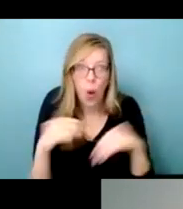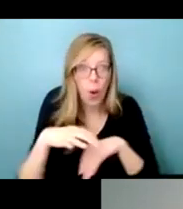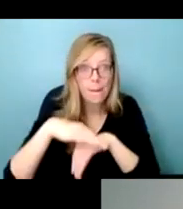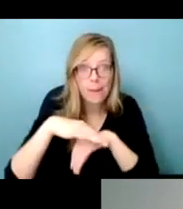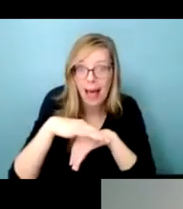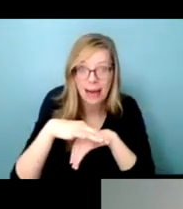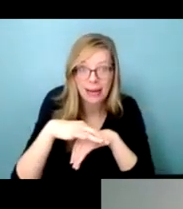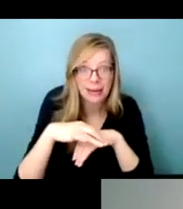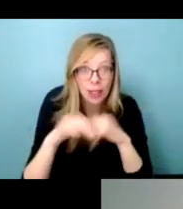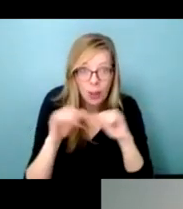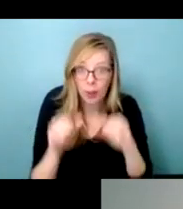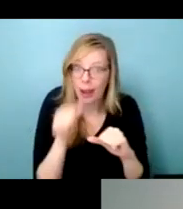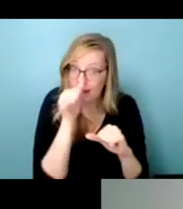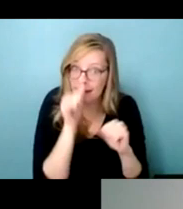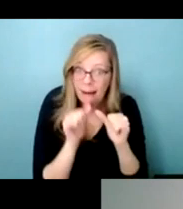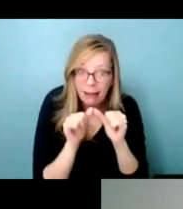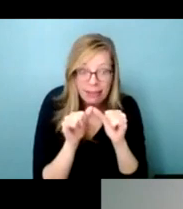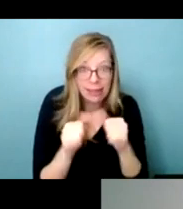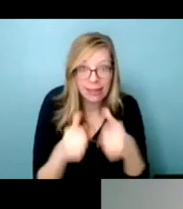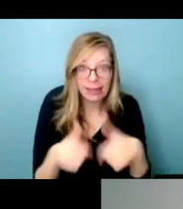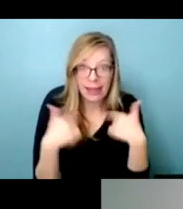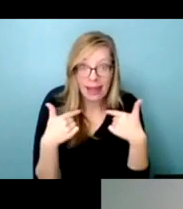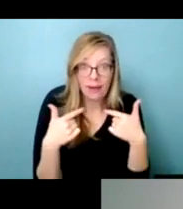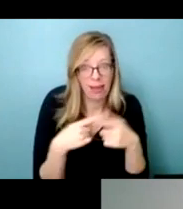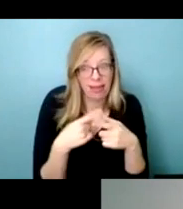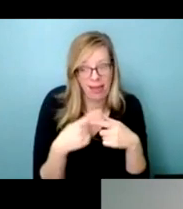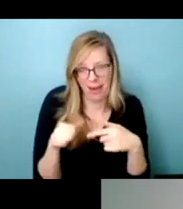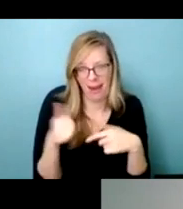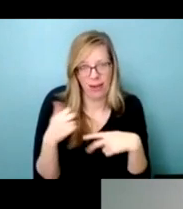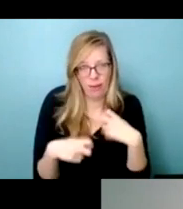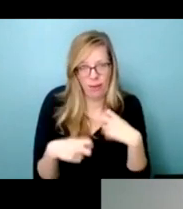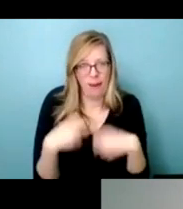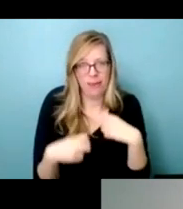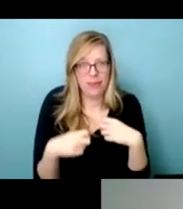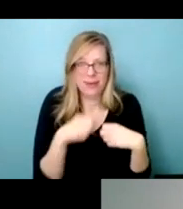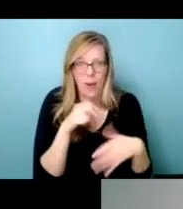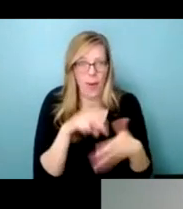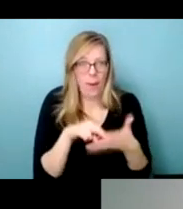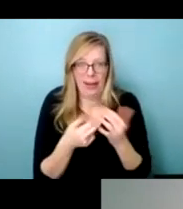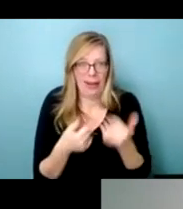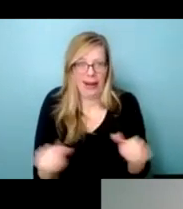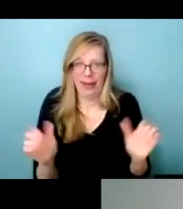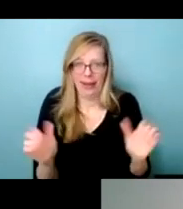live in, all those other problems, you know, don't really mean much.